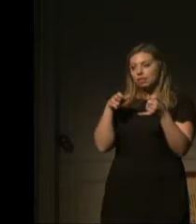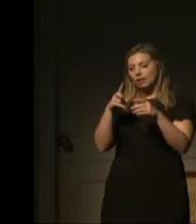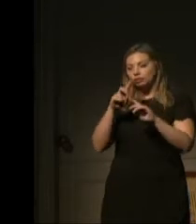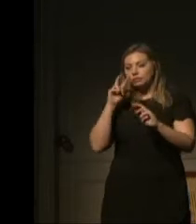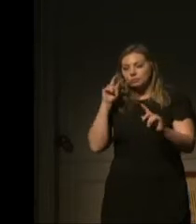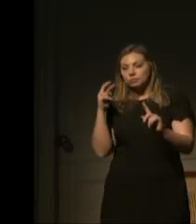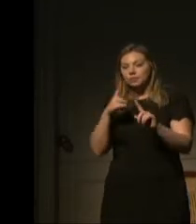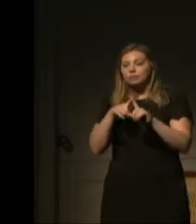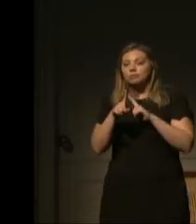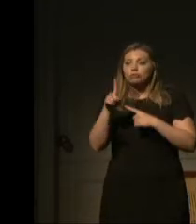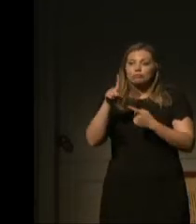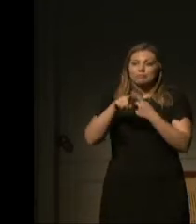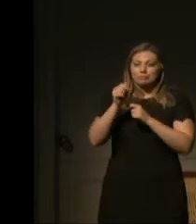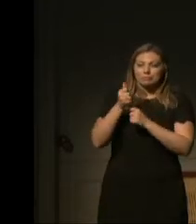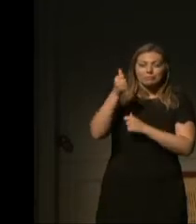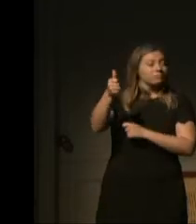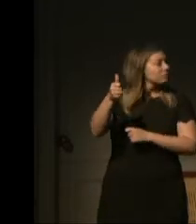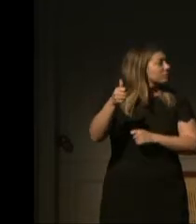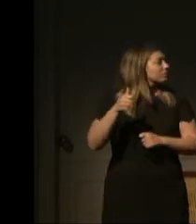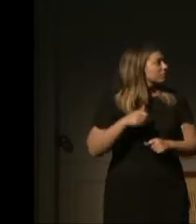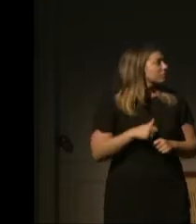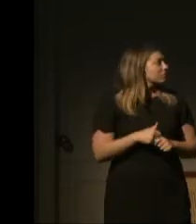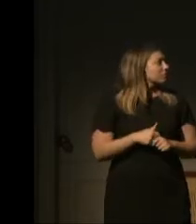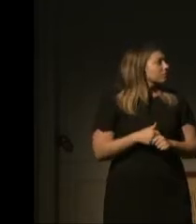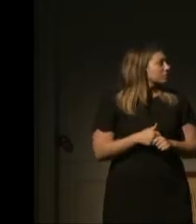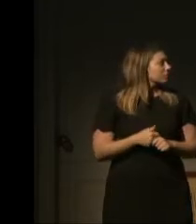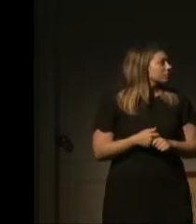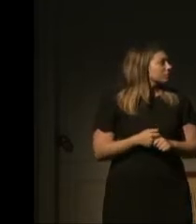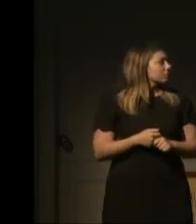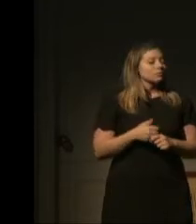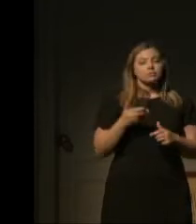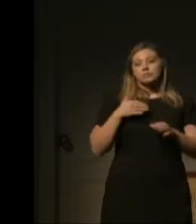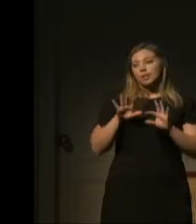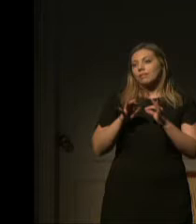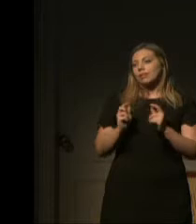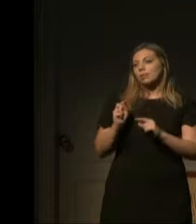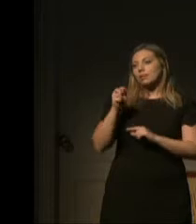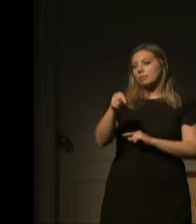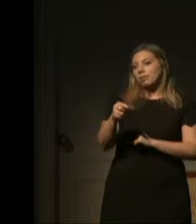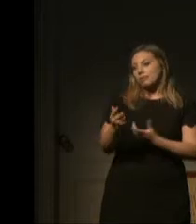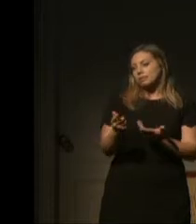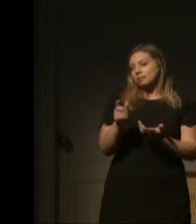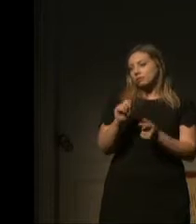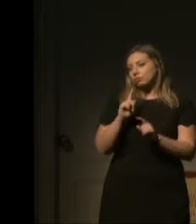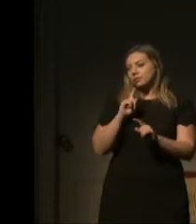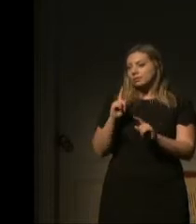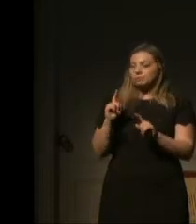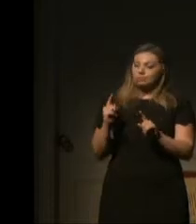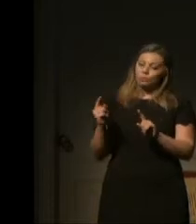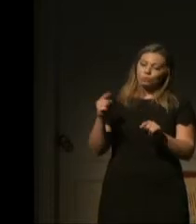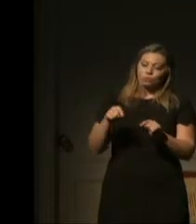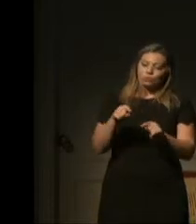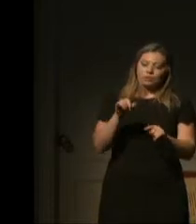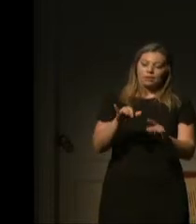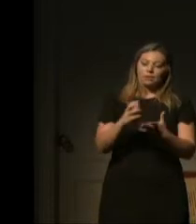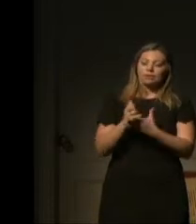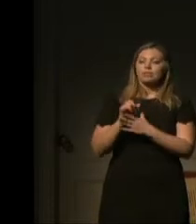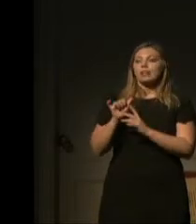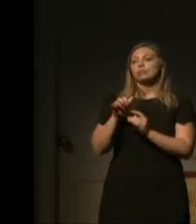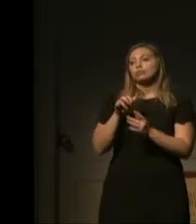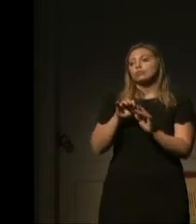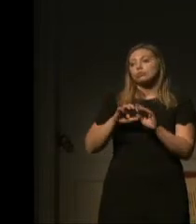going off into the distance. To his credit, there's a family behind them, so this is going to the collection as a social